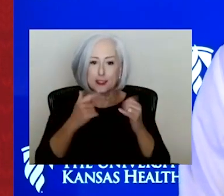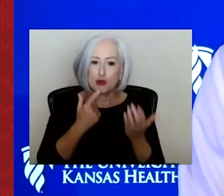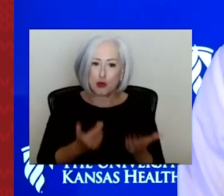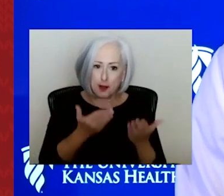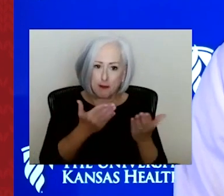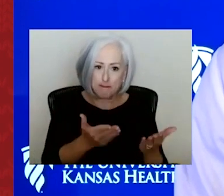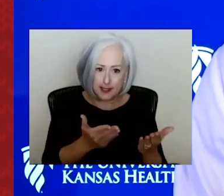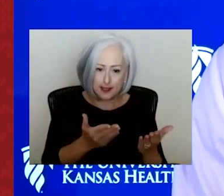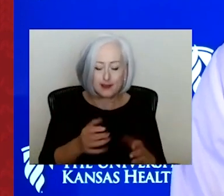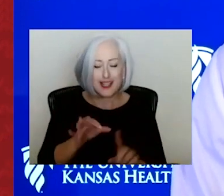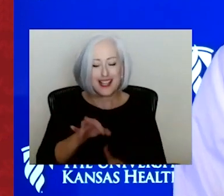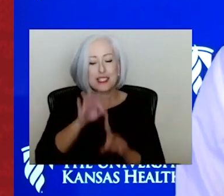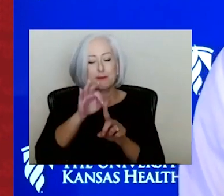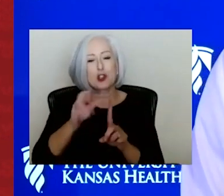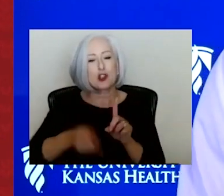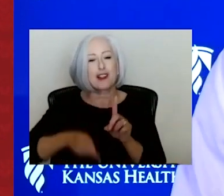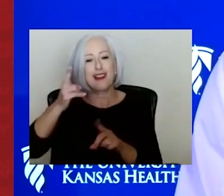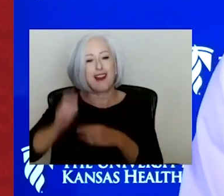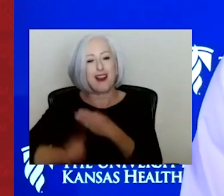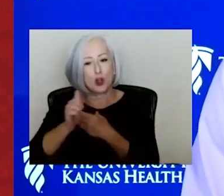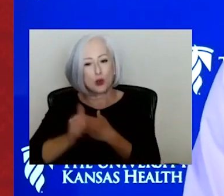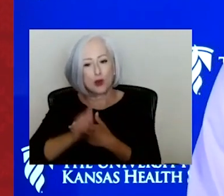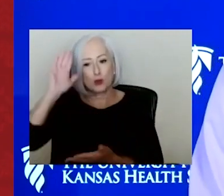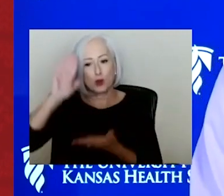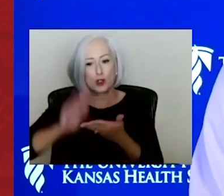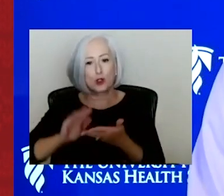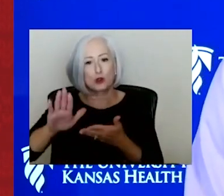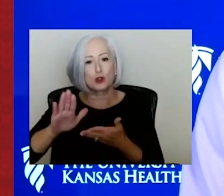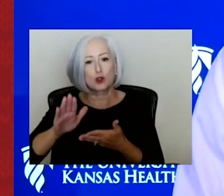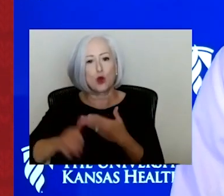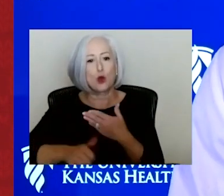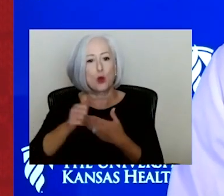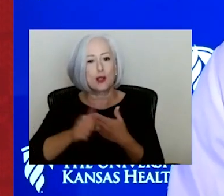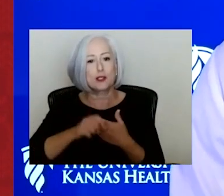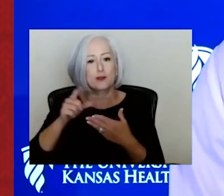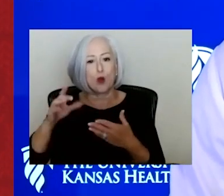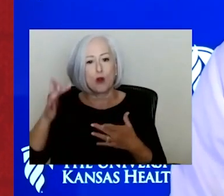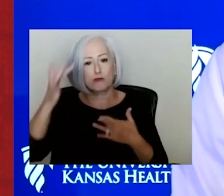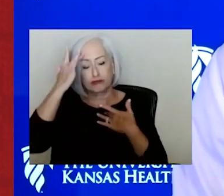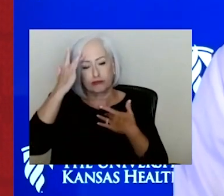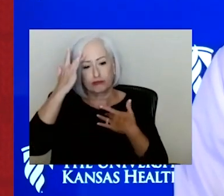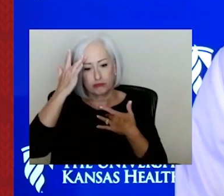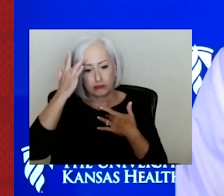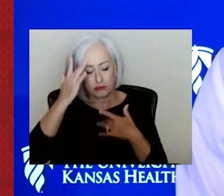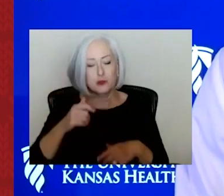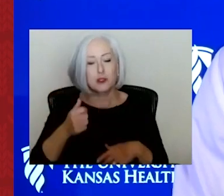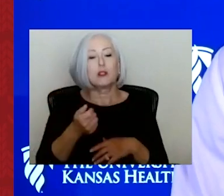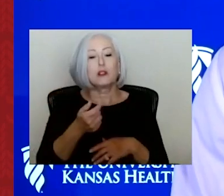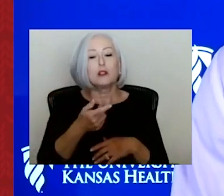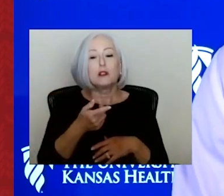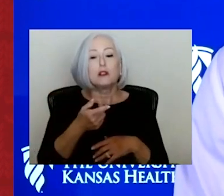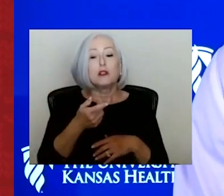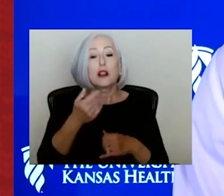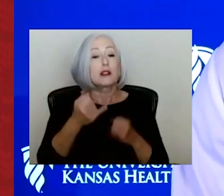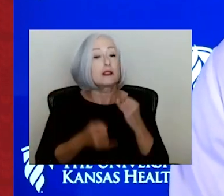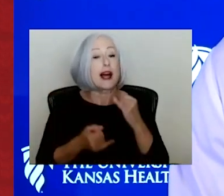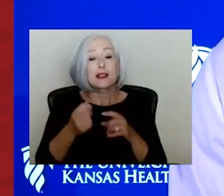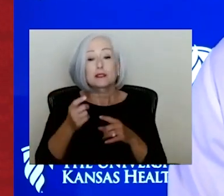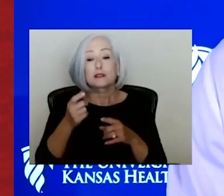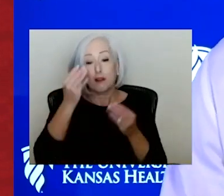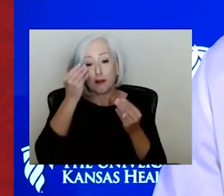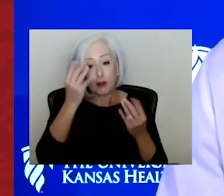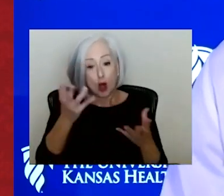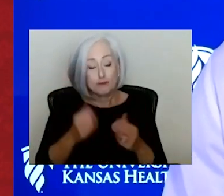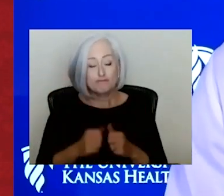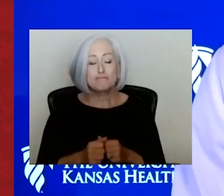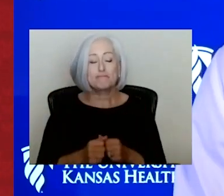of infection when doing that. And so I think we have to understand that. Other few final thoughts is that, we know